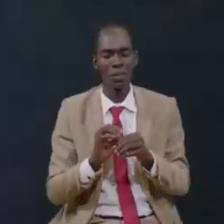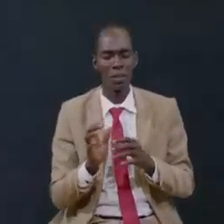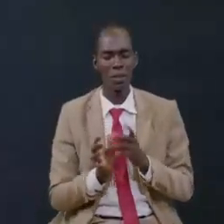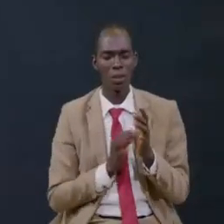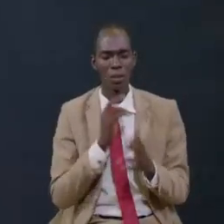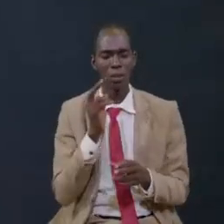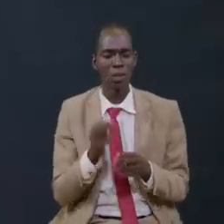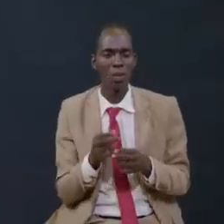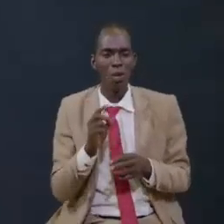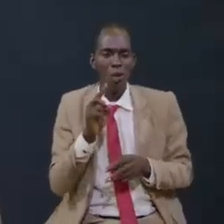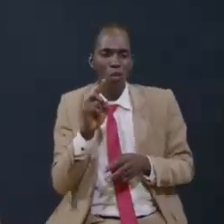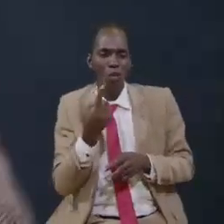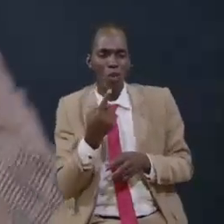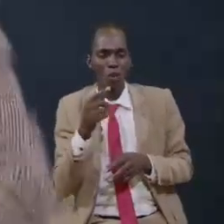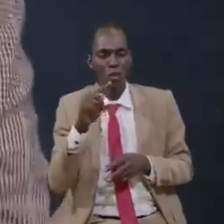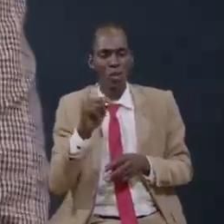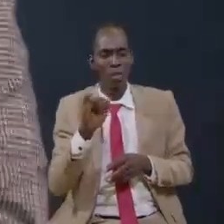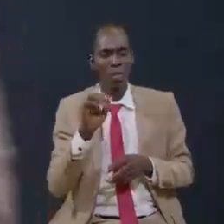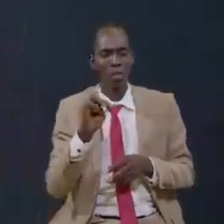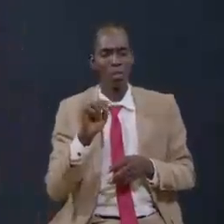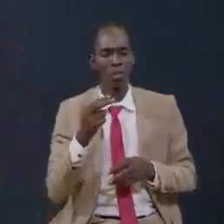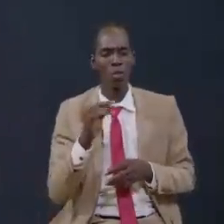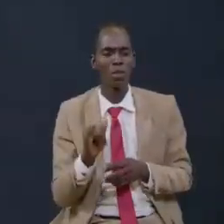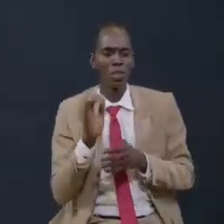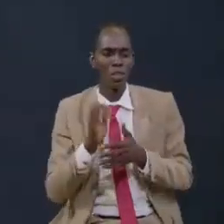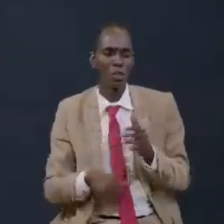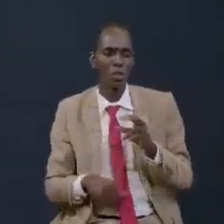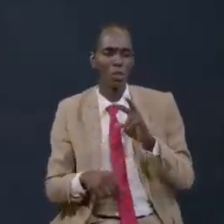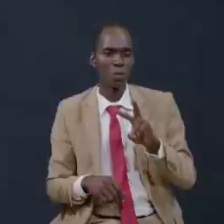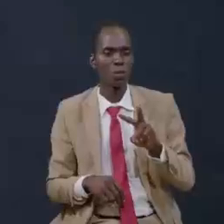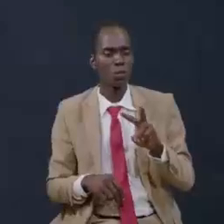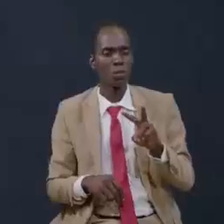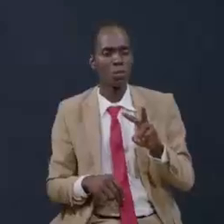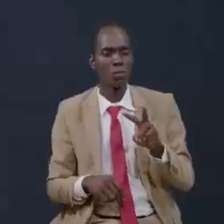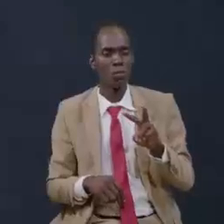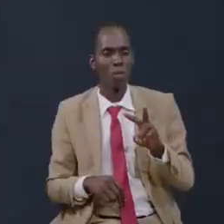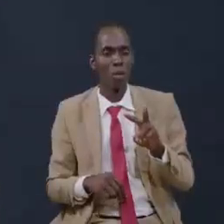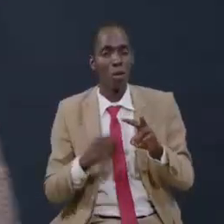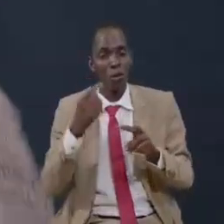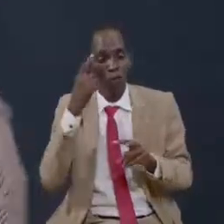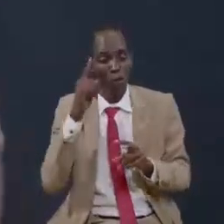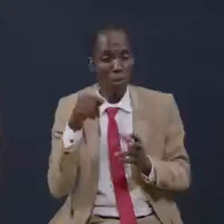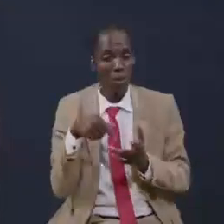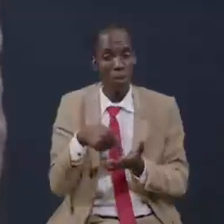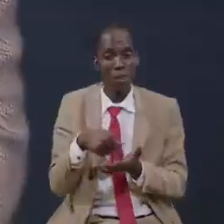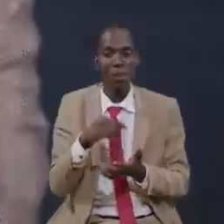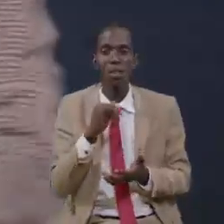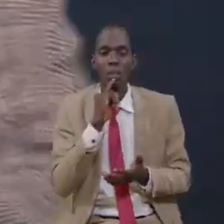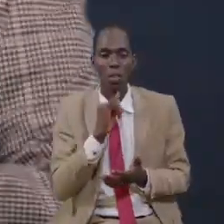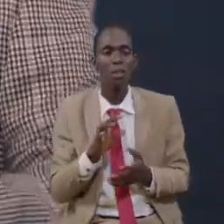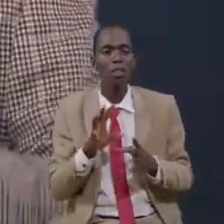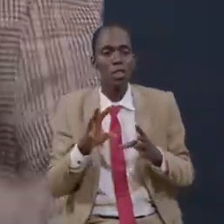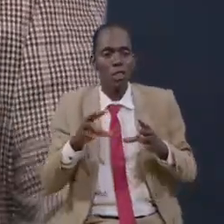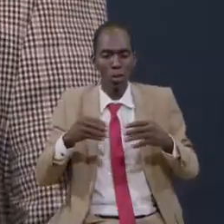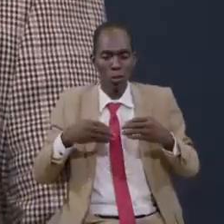2, reading there from verse 3. For this is good and acceptable in the